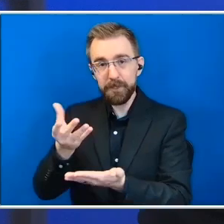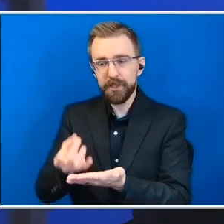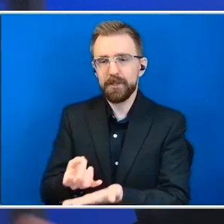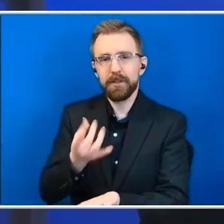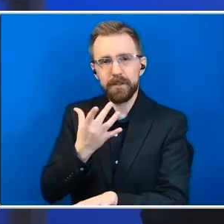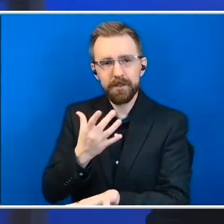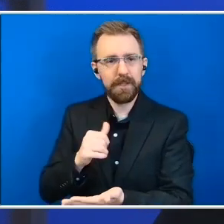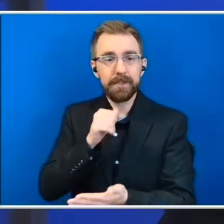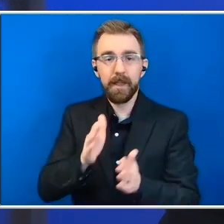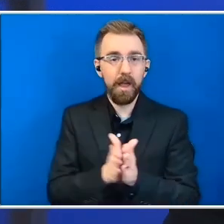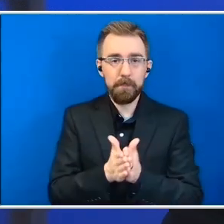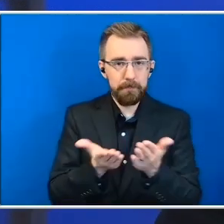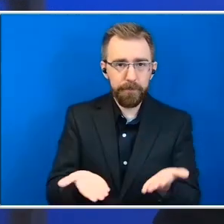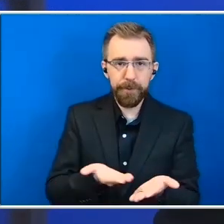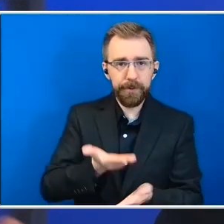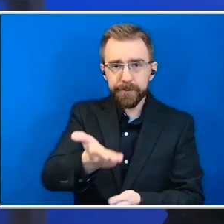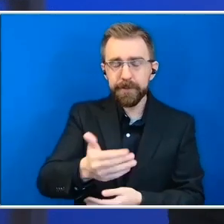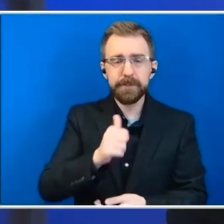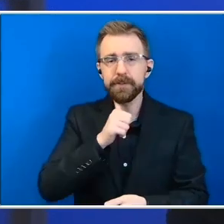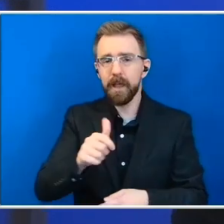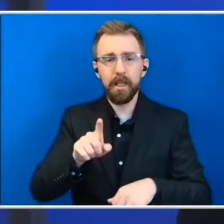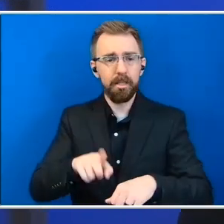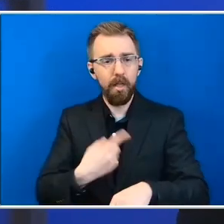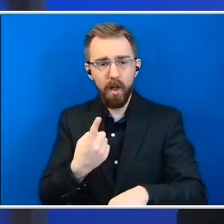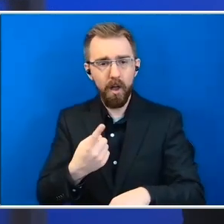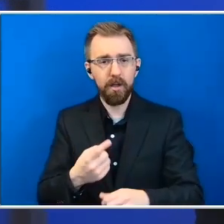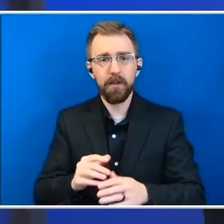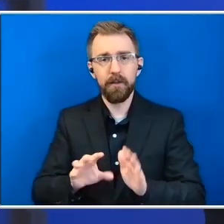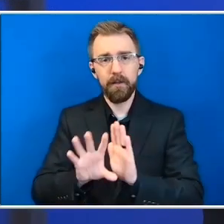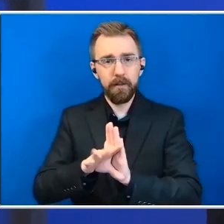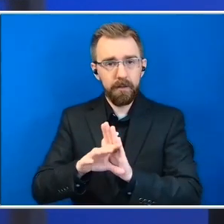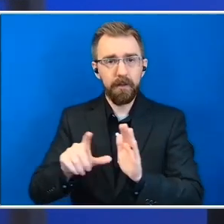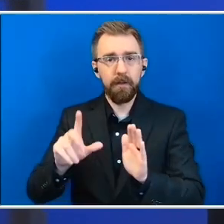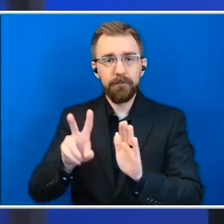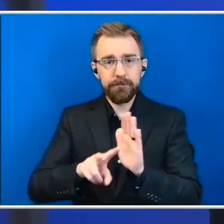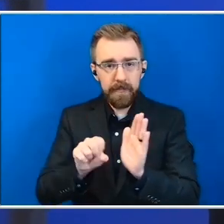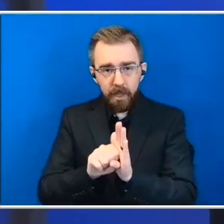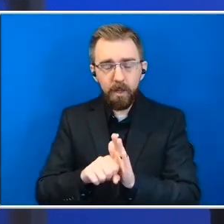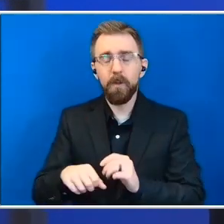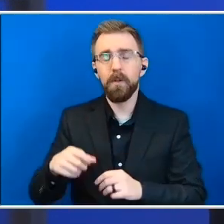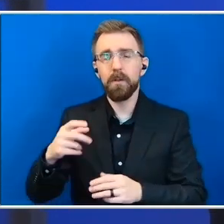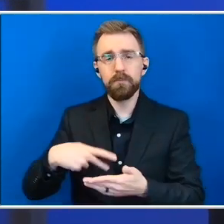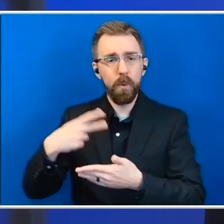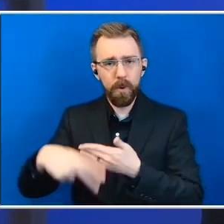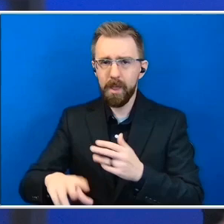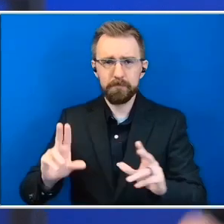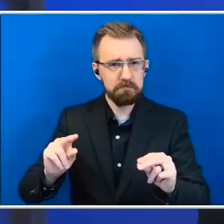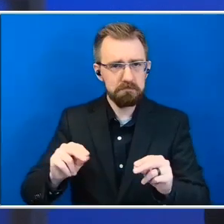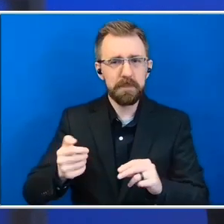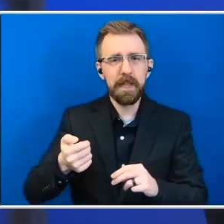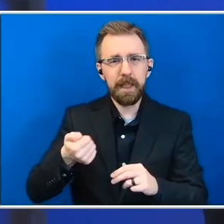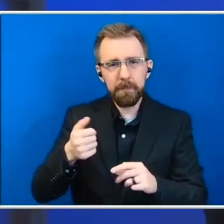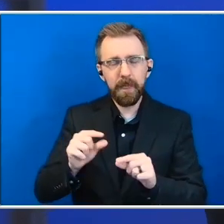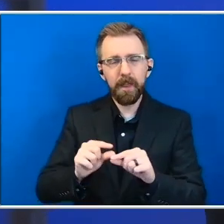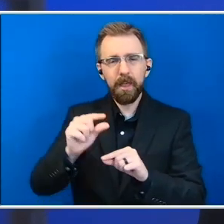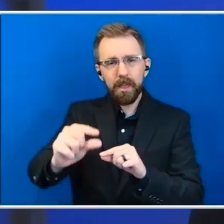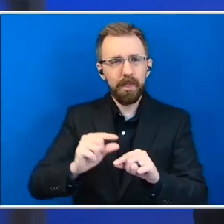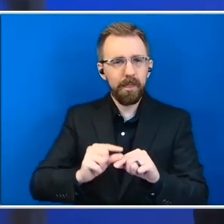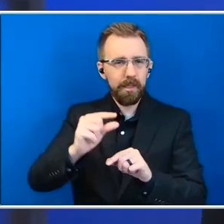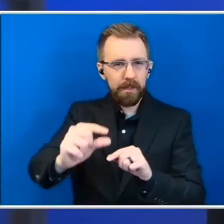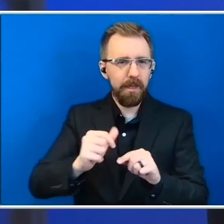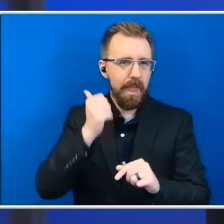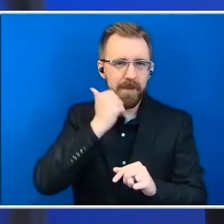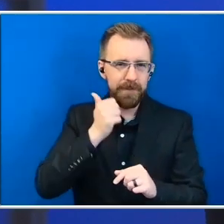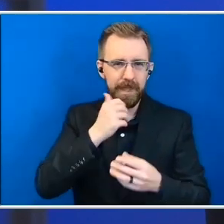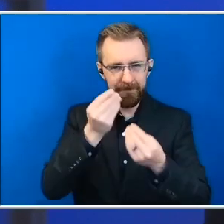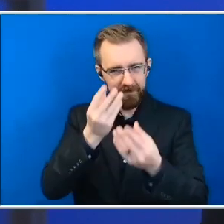them a long video or a long program. It's a little bit every day, right? And if they want more, they